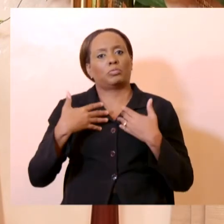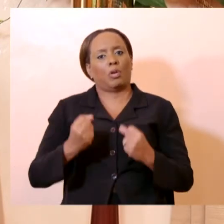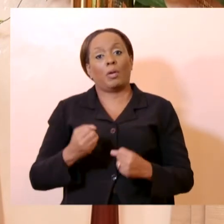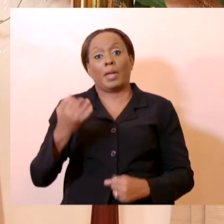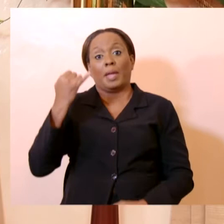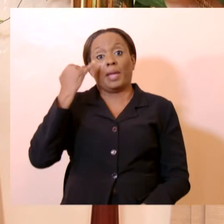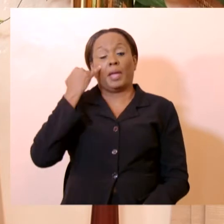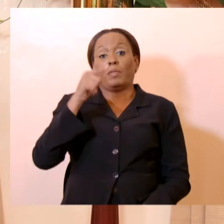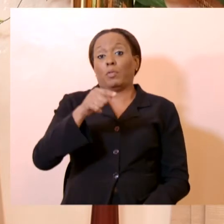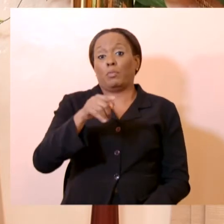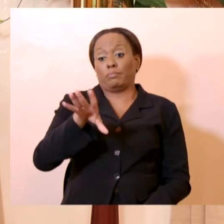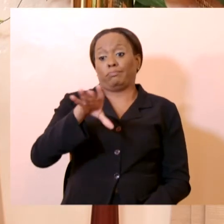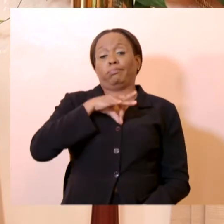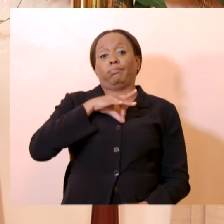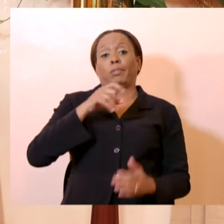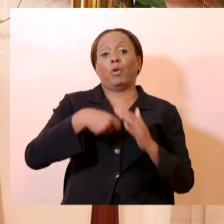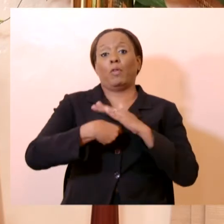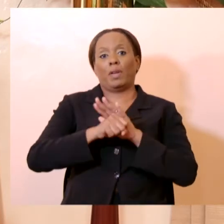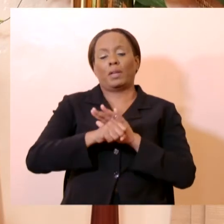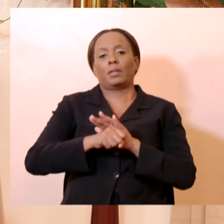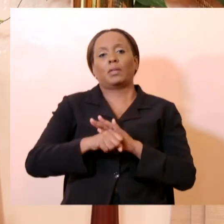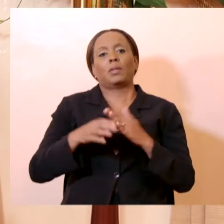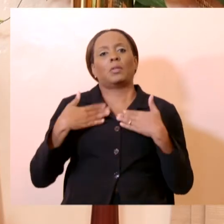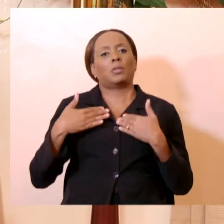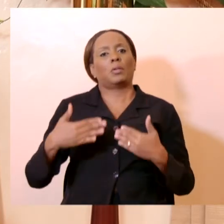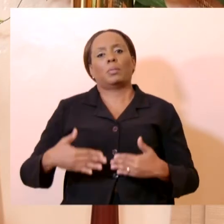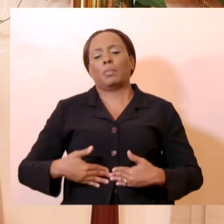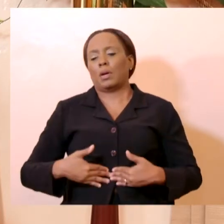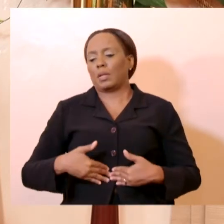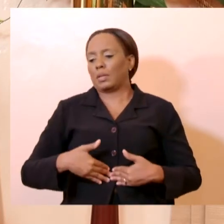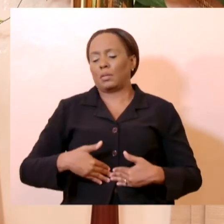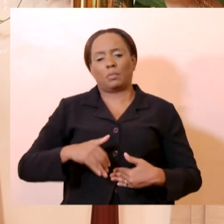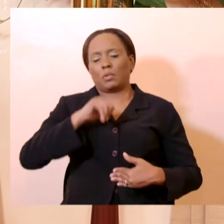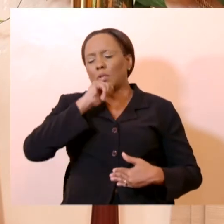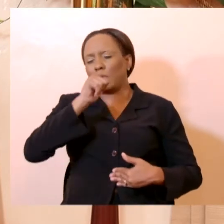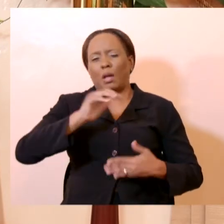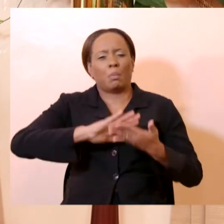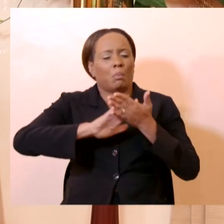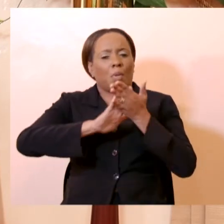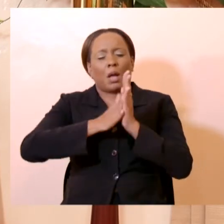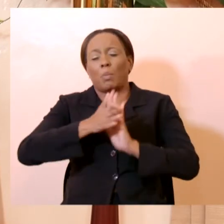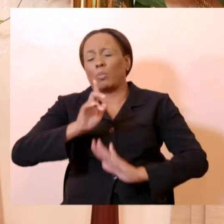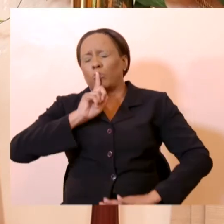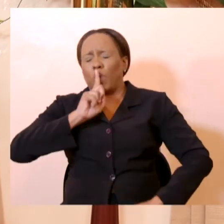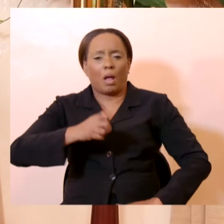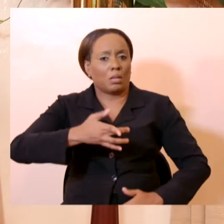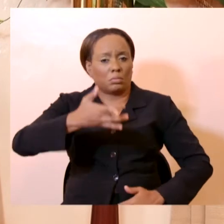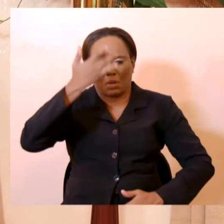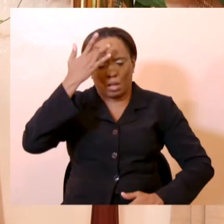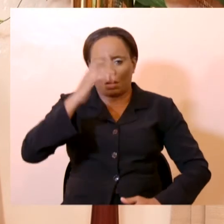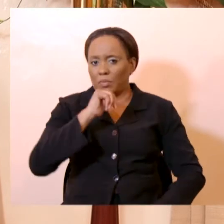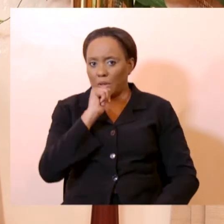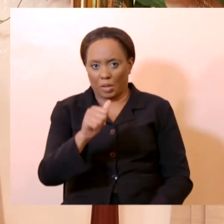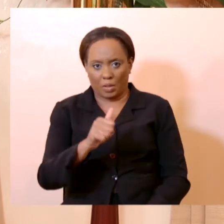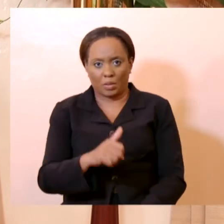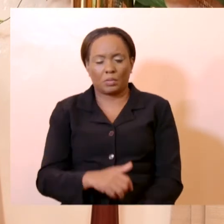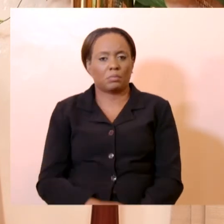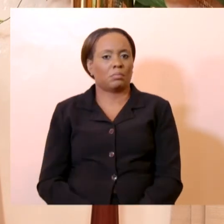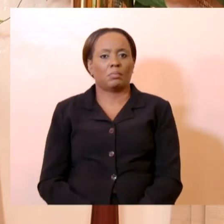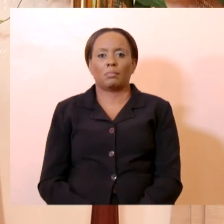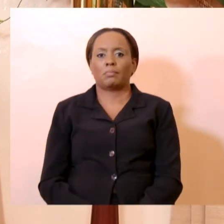subsequent complications of that. That also translates into the medical sense in the form of